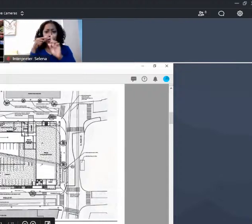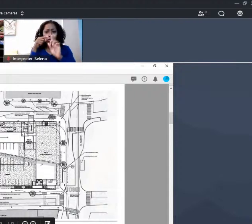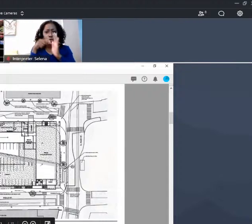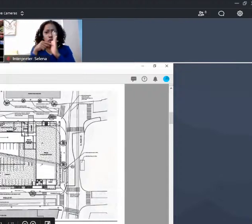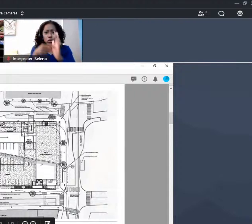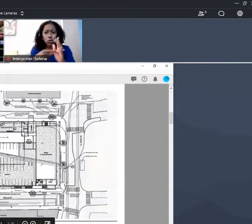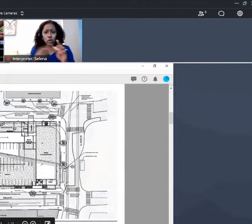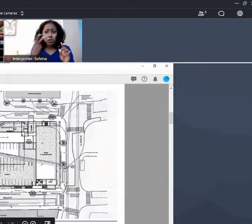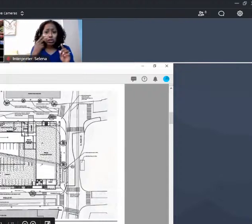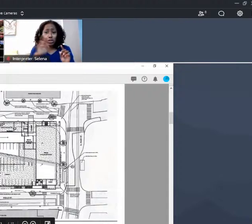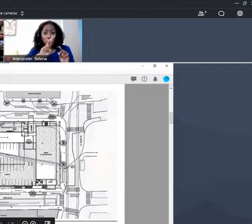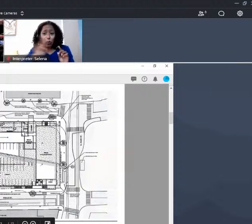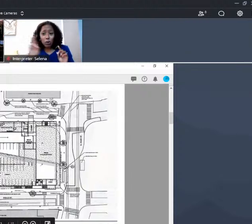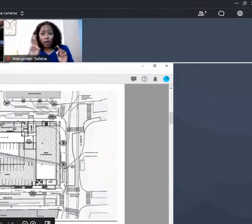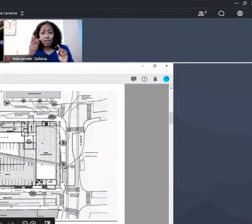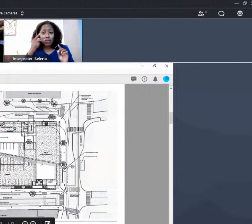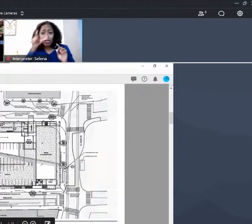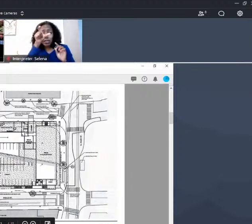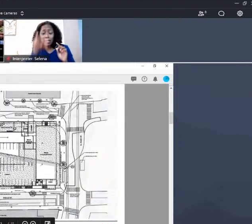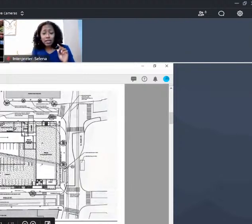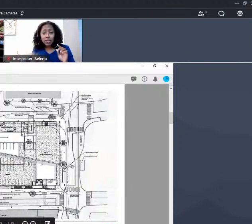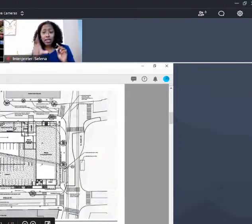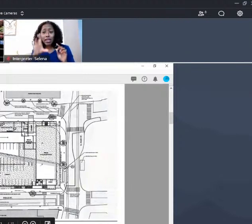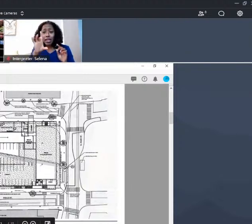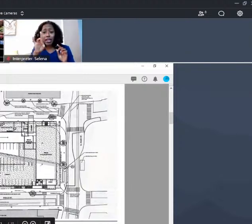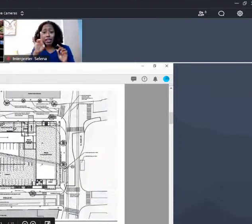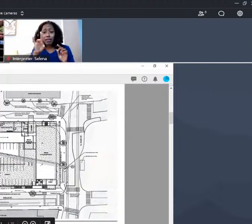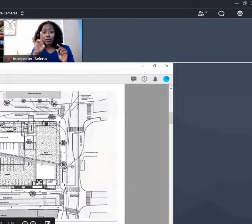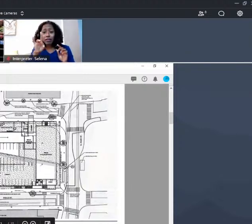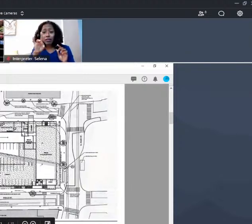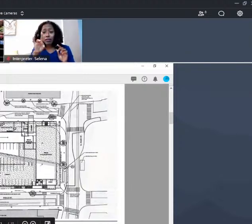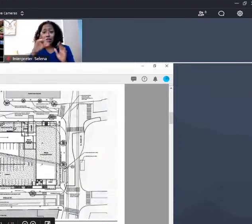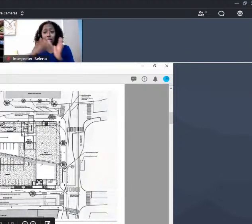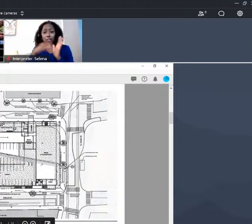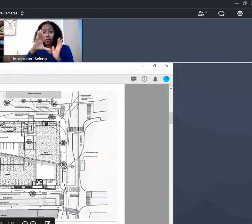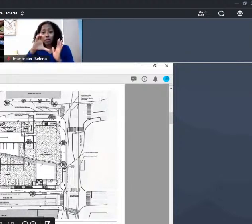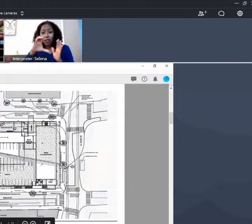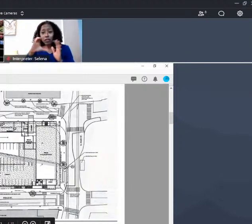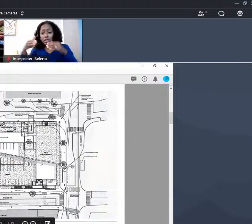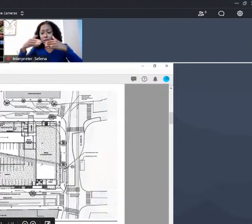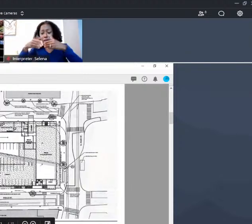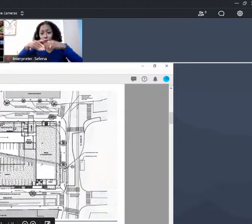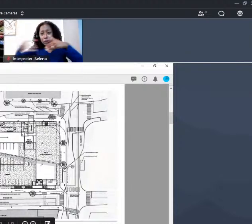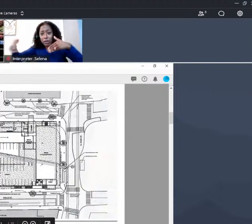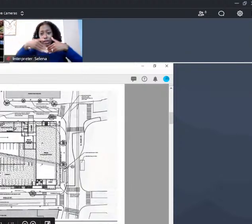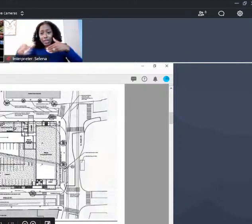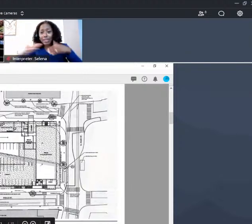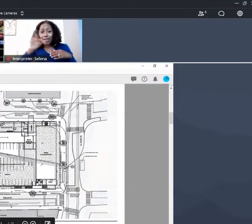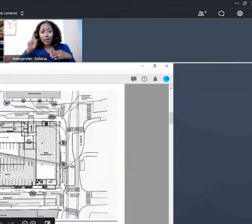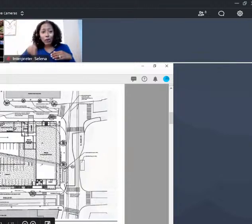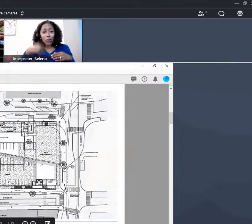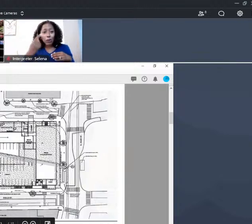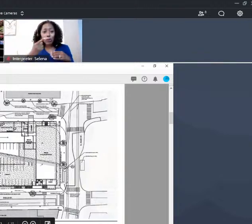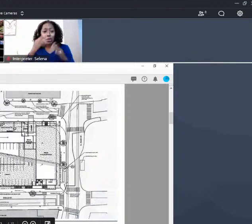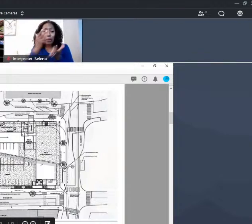you'll see about an 8,500 square foot space. You've heard us say mobility center and not just a parking garage. That's because we